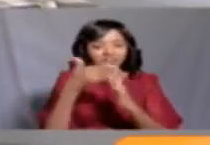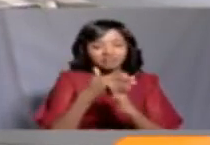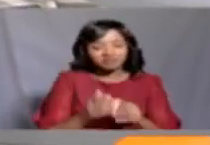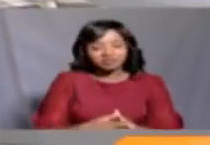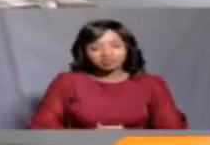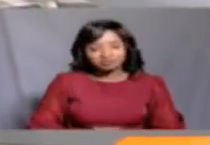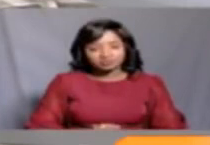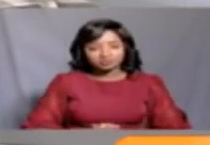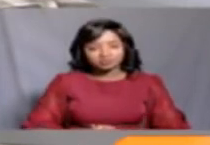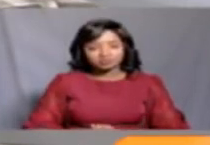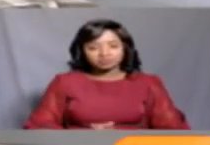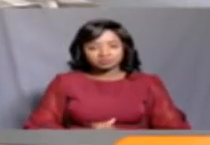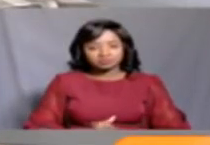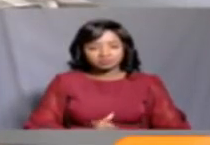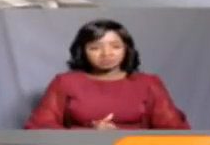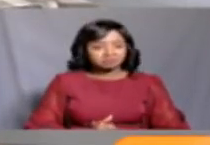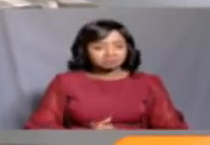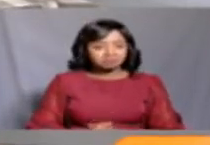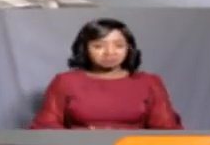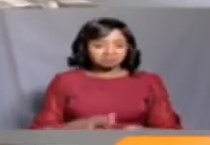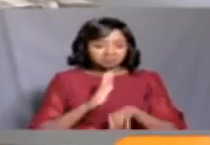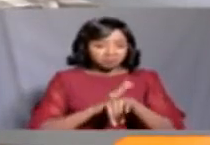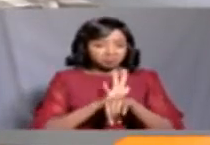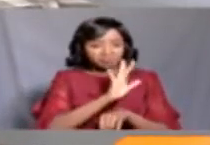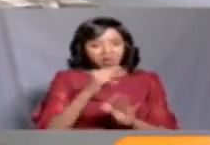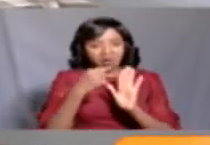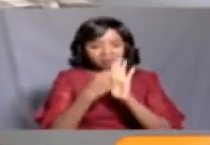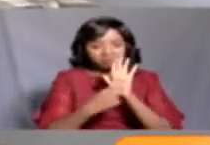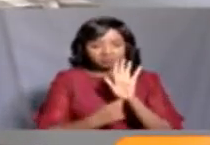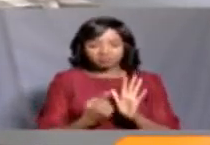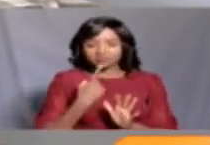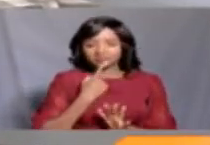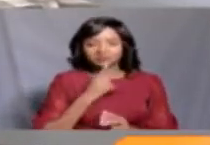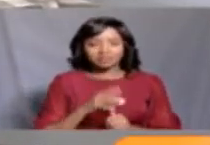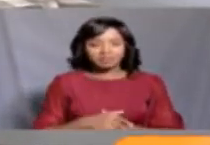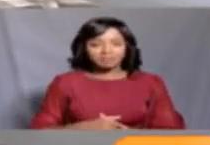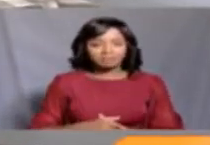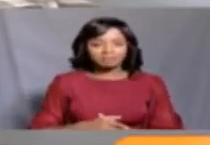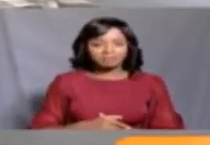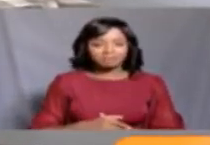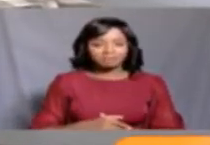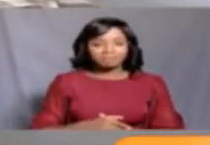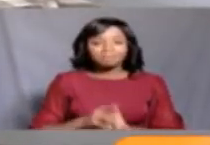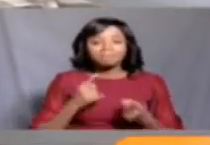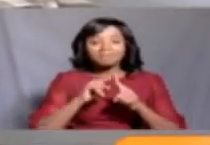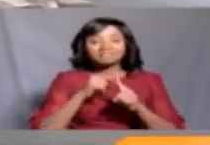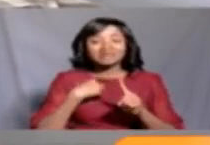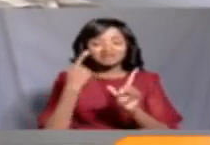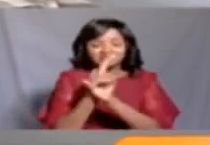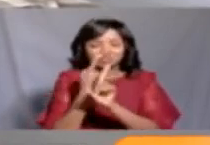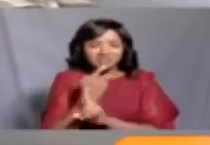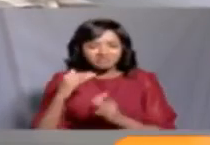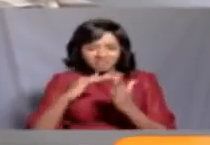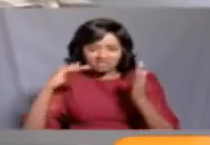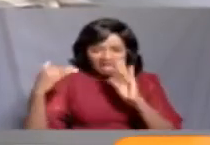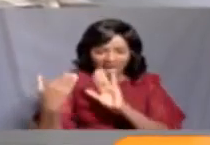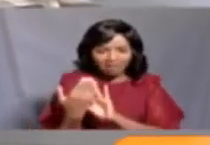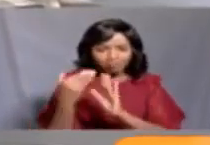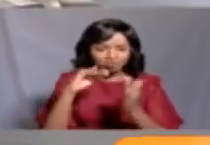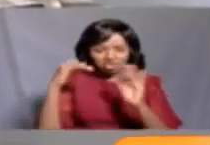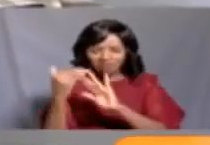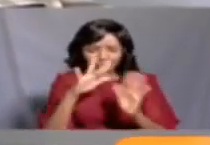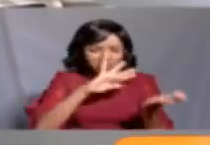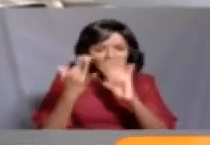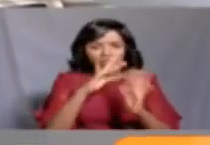Very interesting, and I'm glad that you mentioned that in terms of kind of tailoring. That's right. A lot of the approaches when it comes to treating someone with a